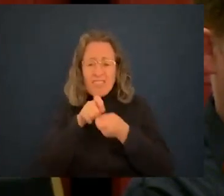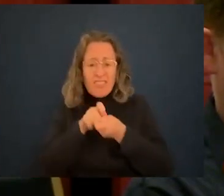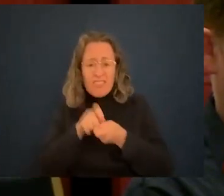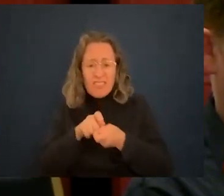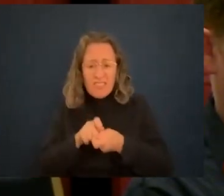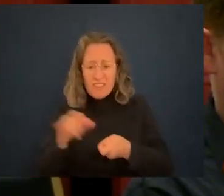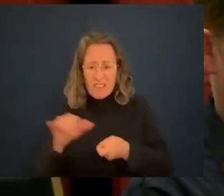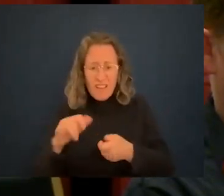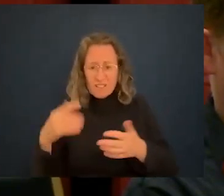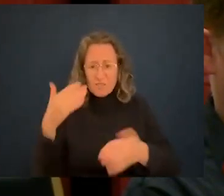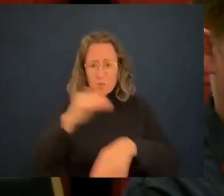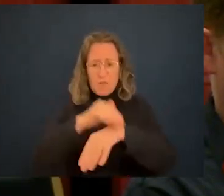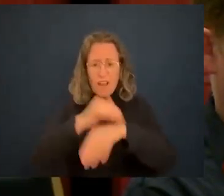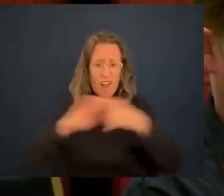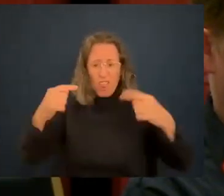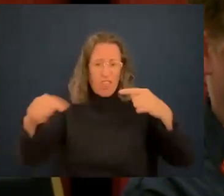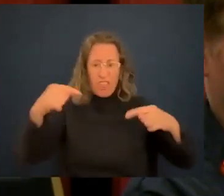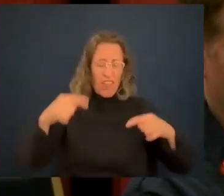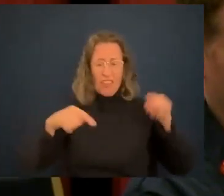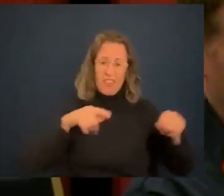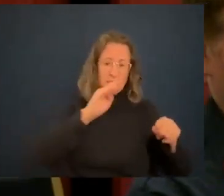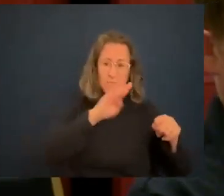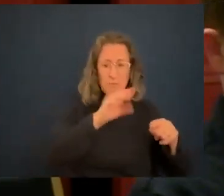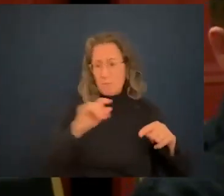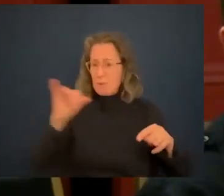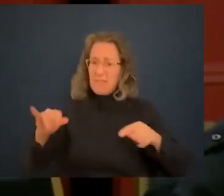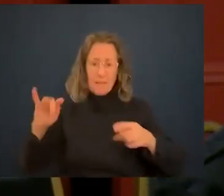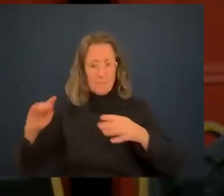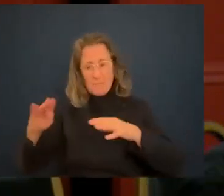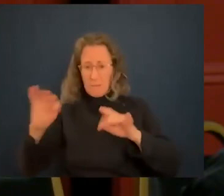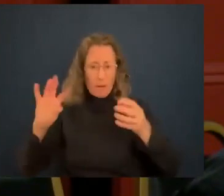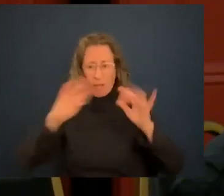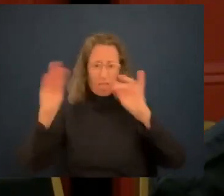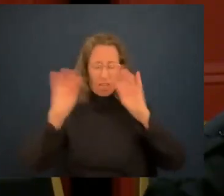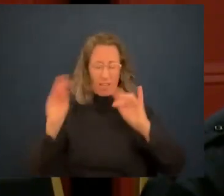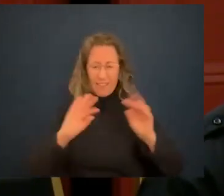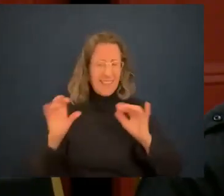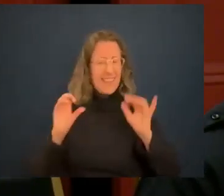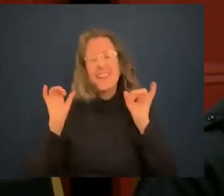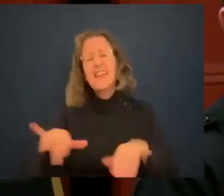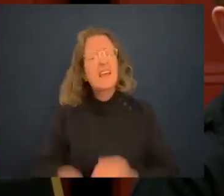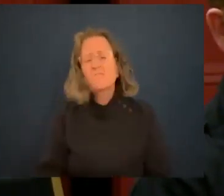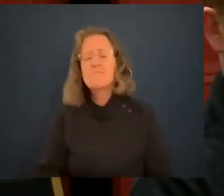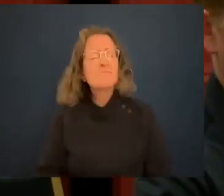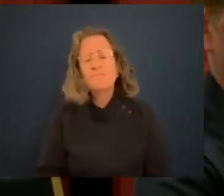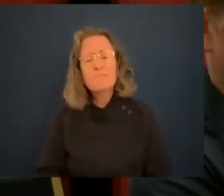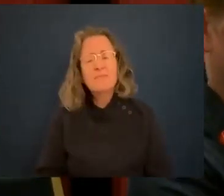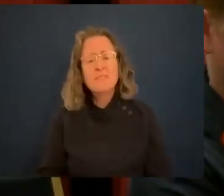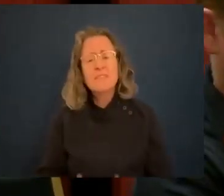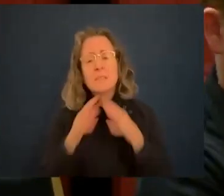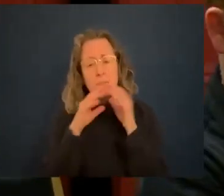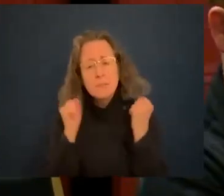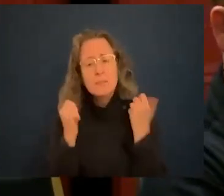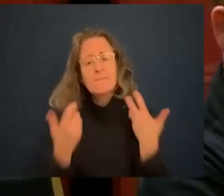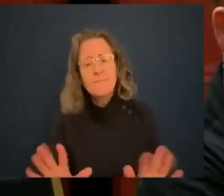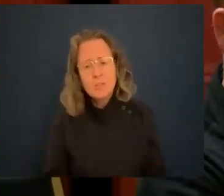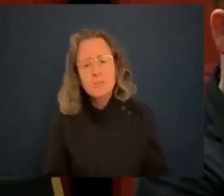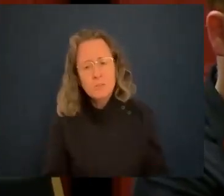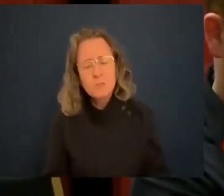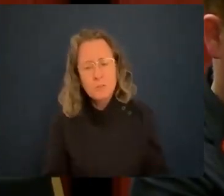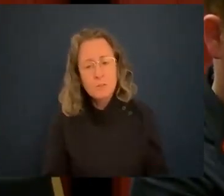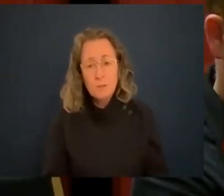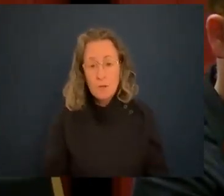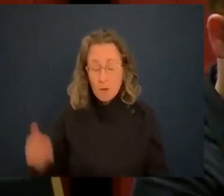the bickering of this memo versus that memo in these words versus this minute it's like are we committed